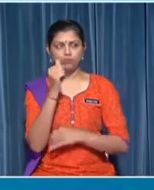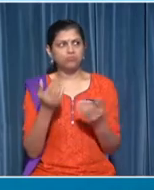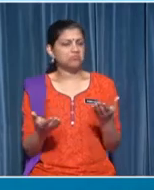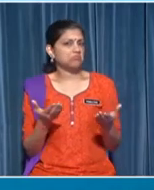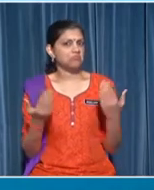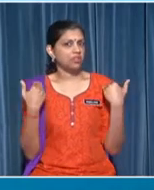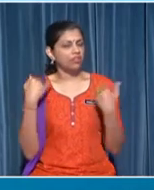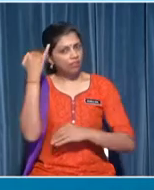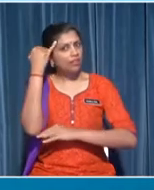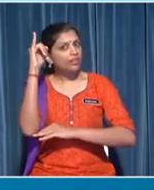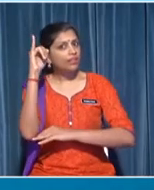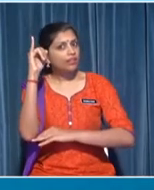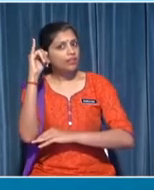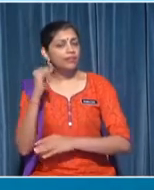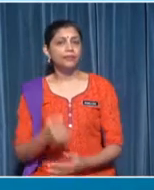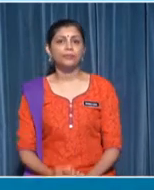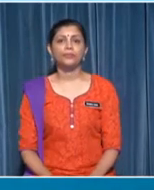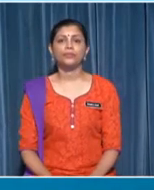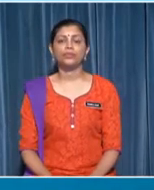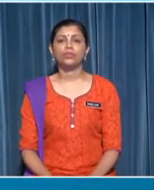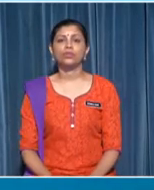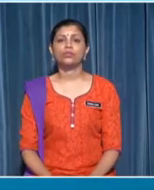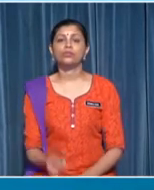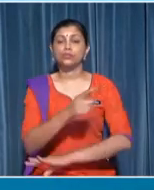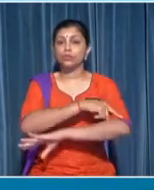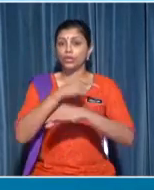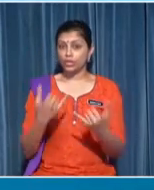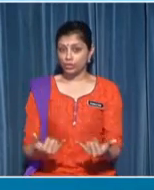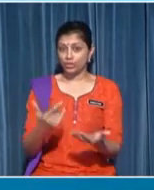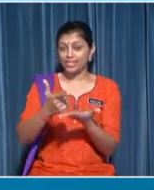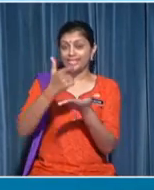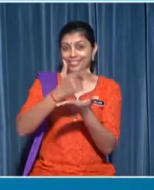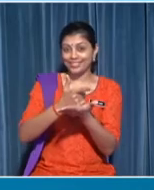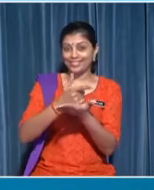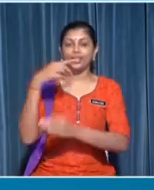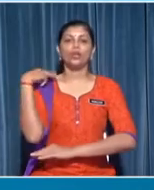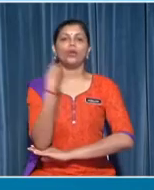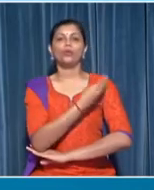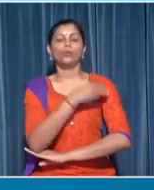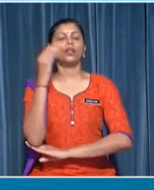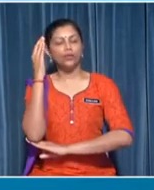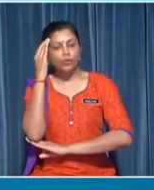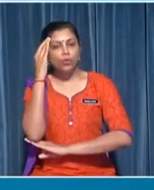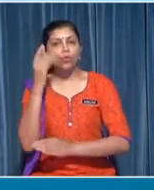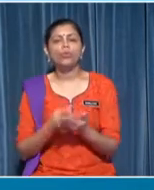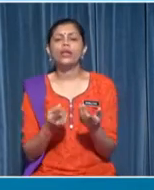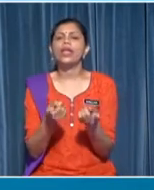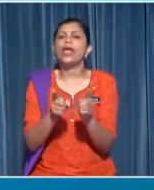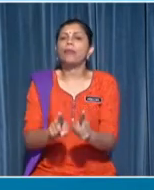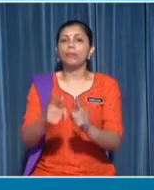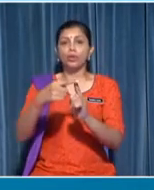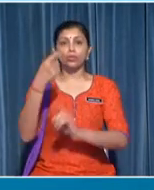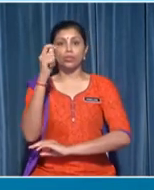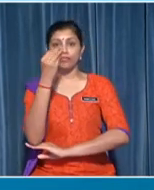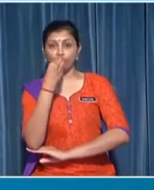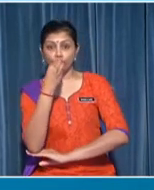how? In today's lesson, we will get to know what actually happens to the food that we